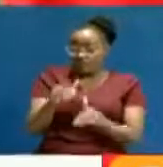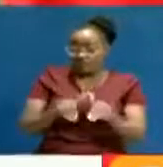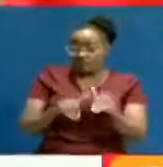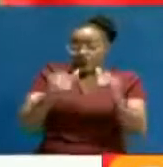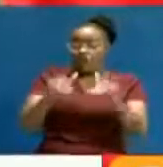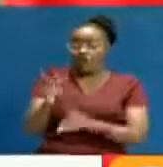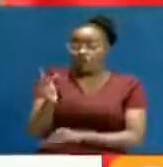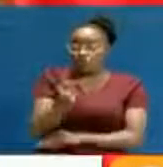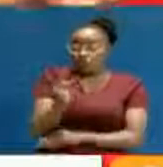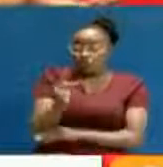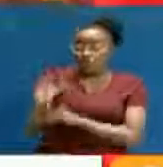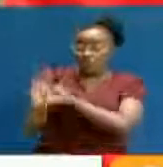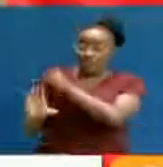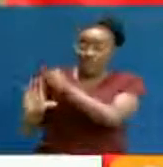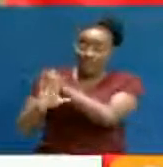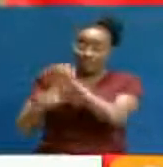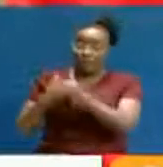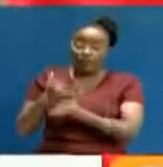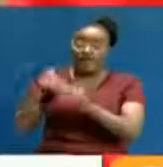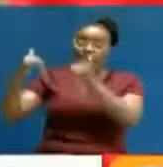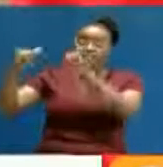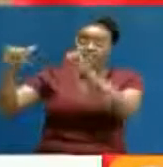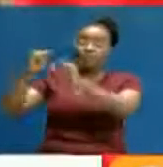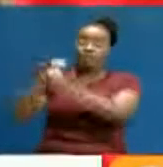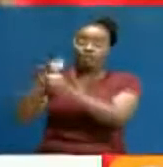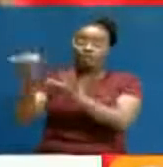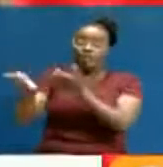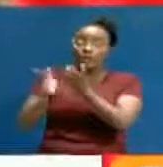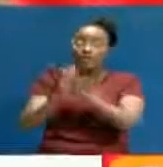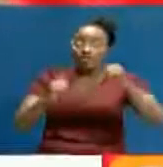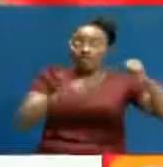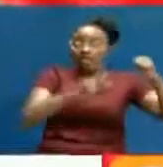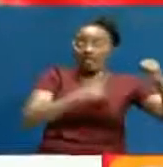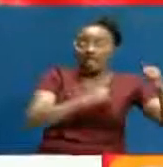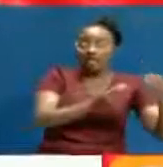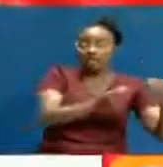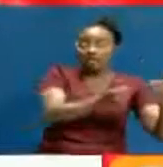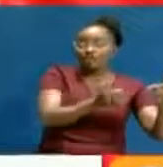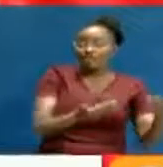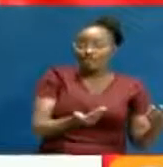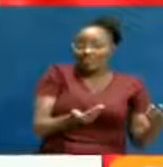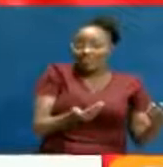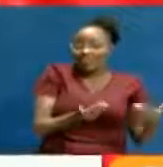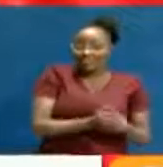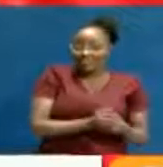zetu mbili, upande mmoja kuna uhuru wa kufanya biashara na upande mwingine kuna Suluhu.